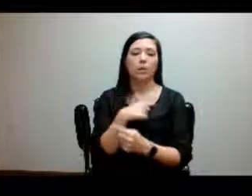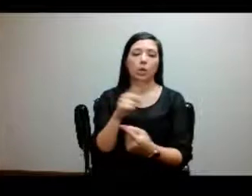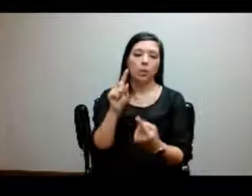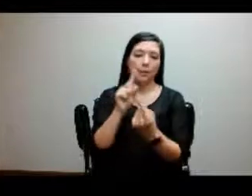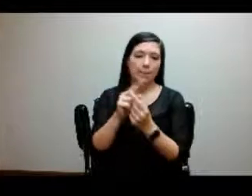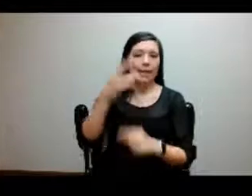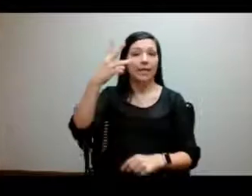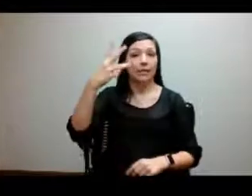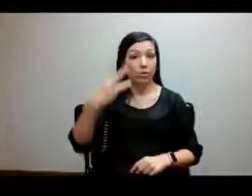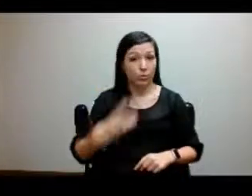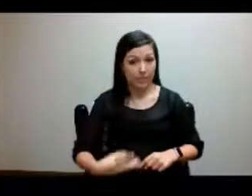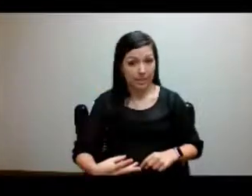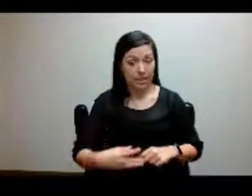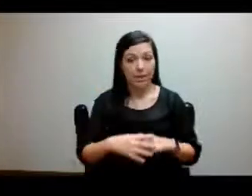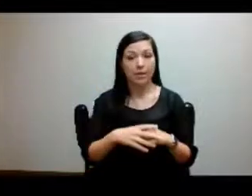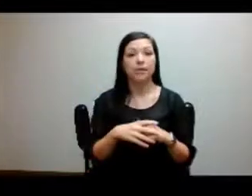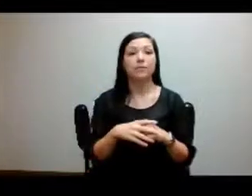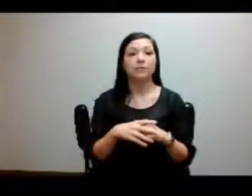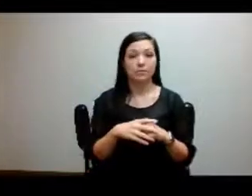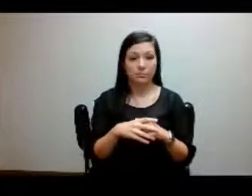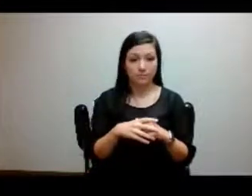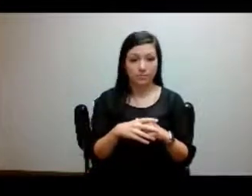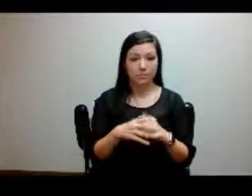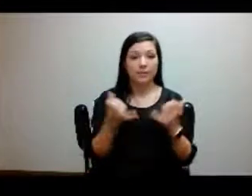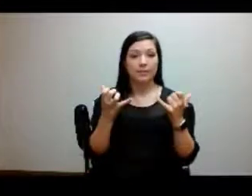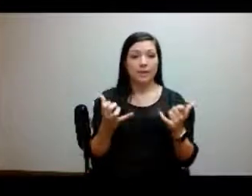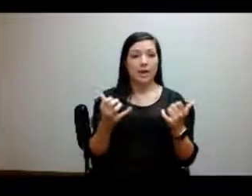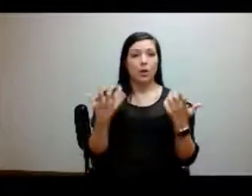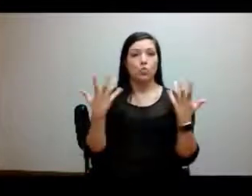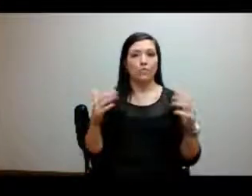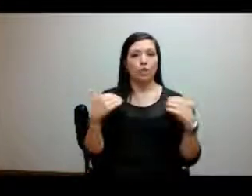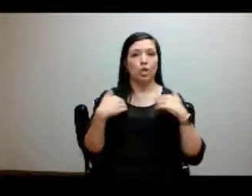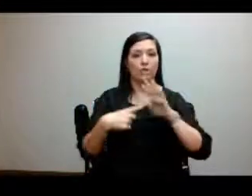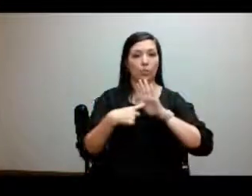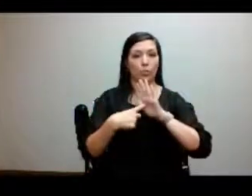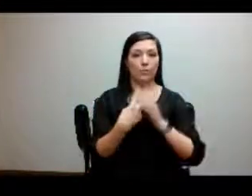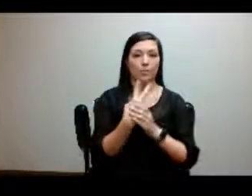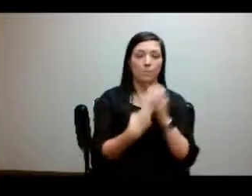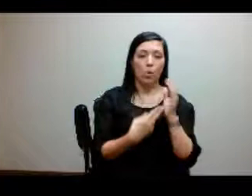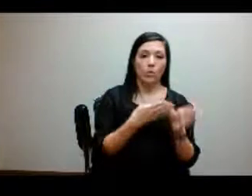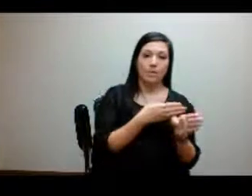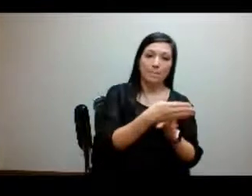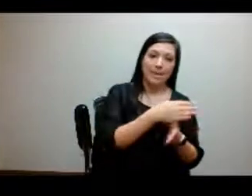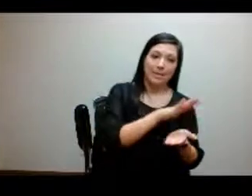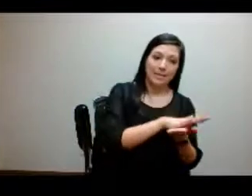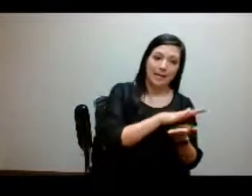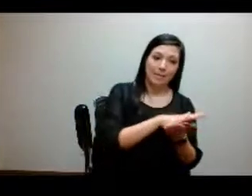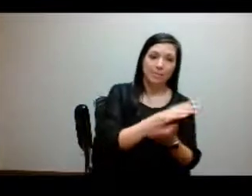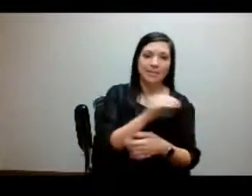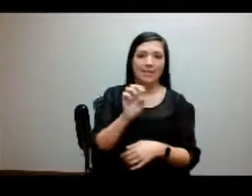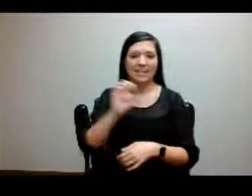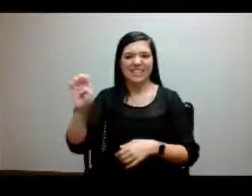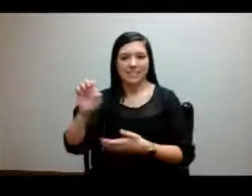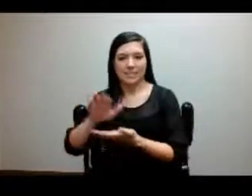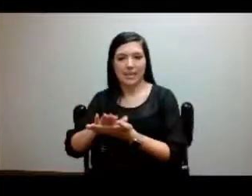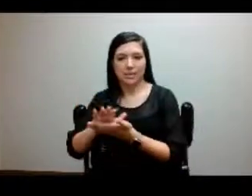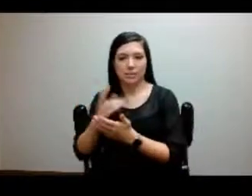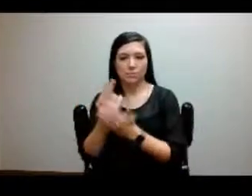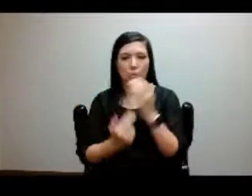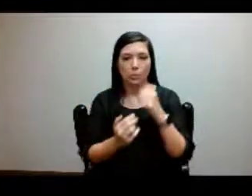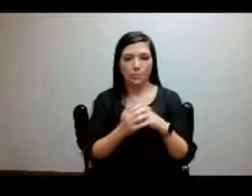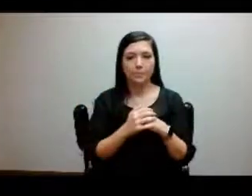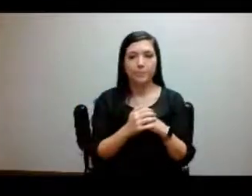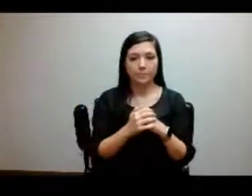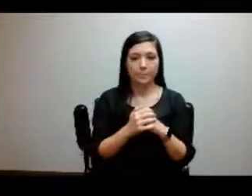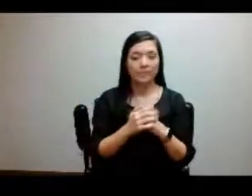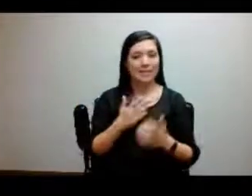every Wednesday. And so now we have representation from both the main campus and the campus east. So we're very,